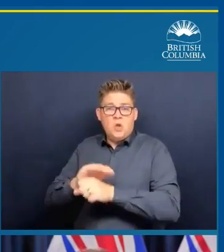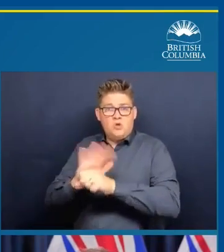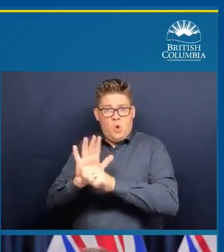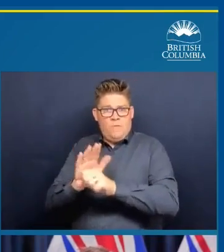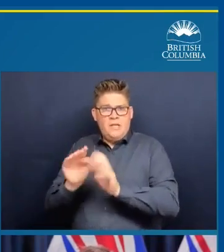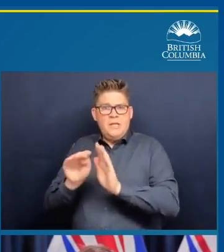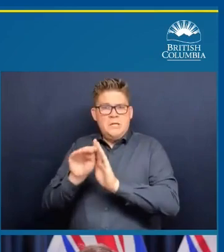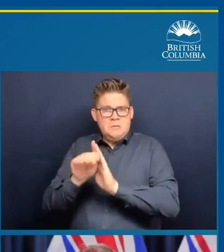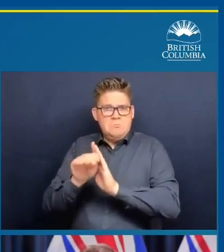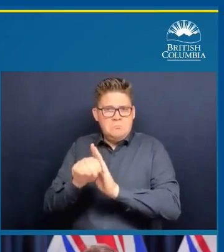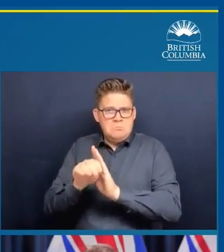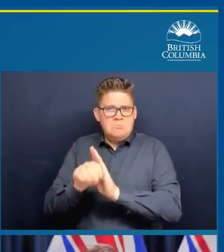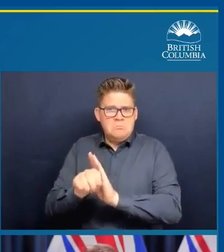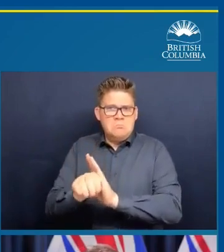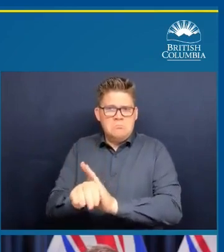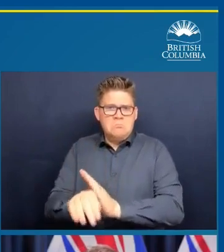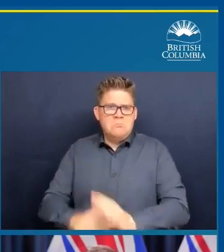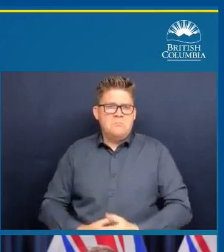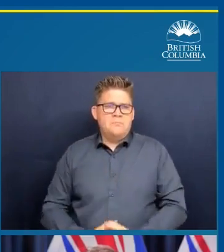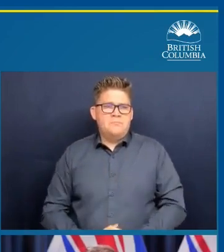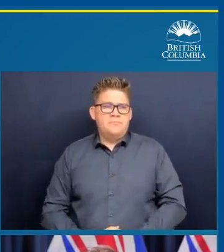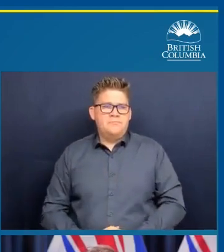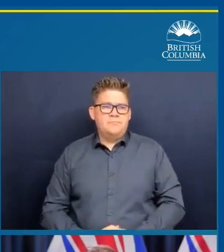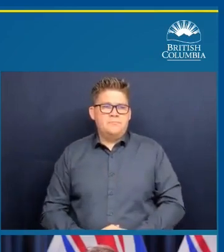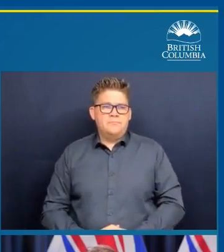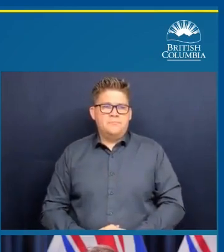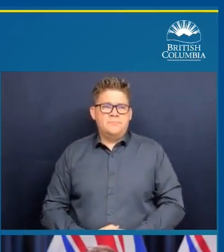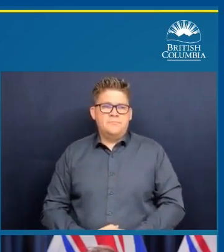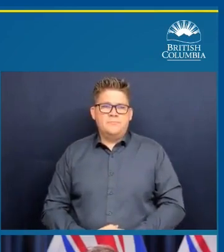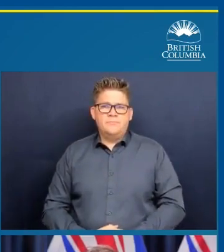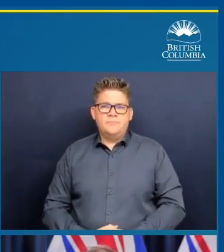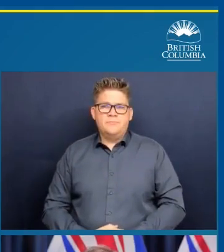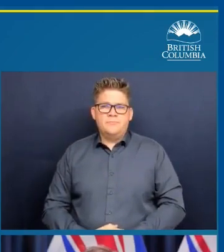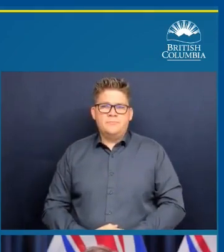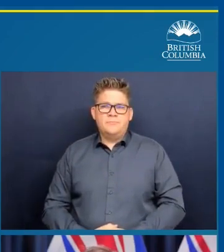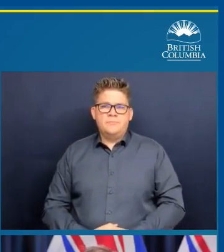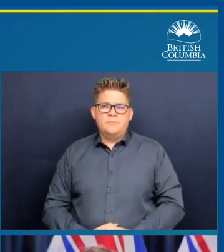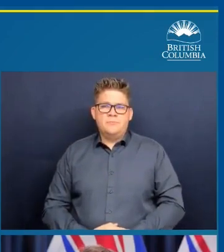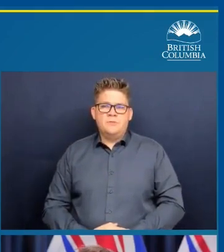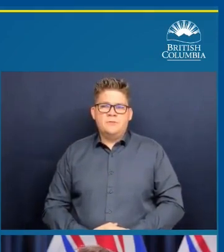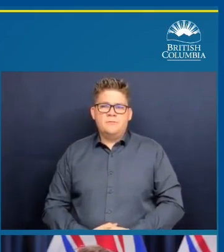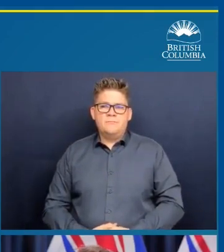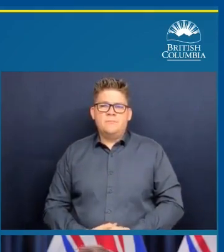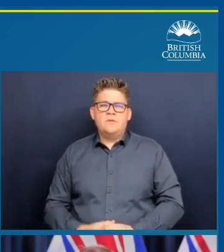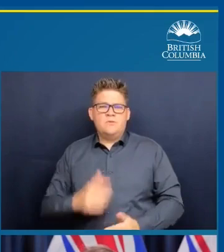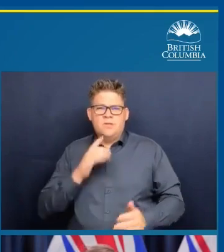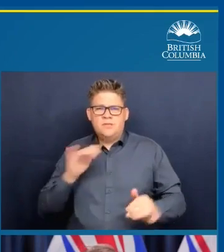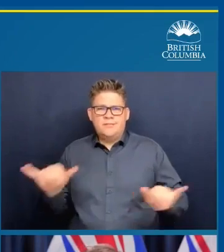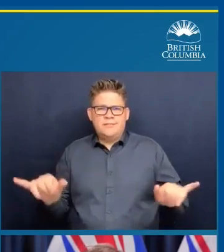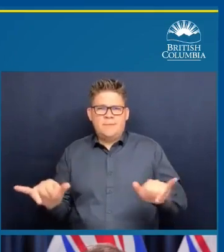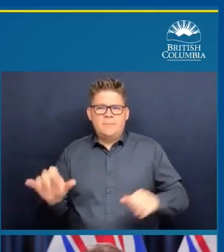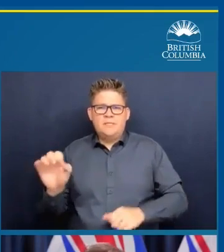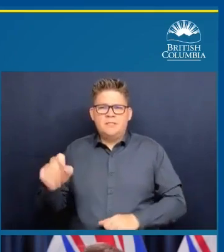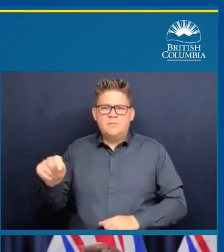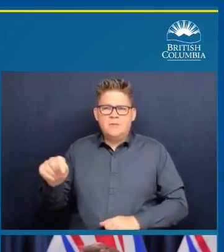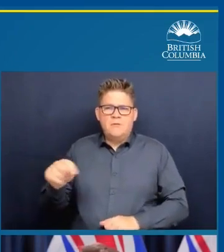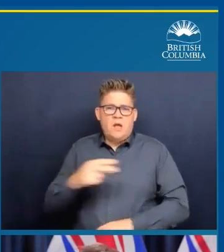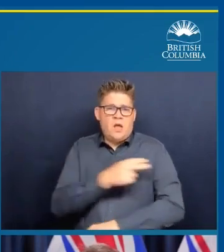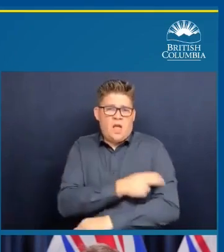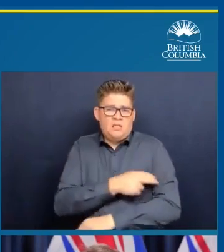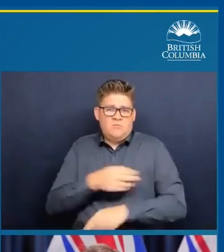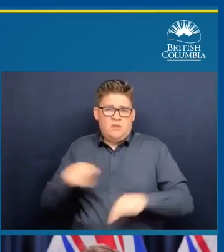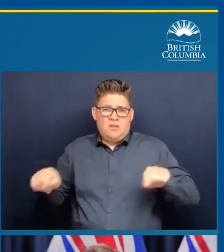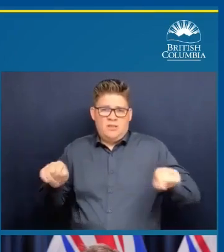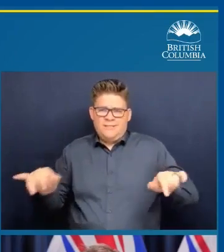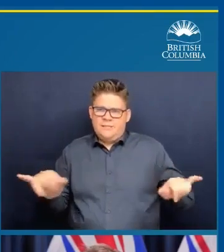but they're relatively similar to September levels. Hospital occupancy is up from September, rising by 1 point